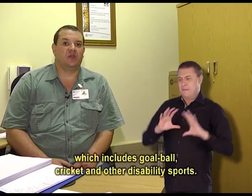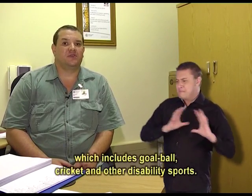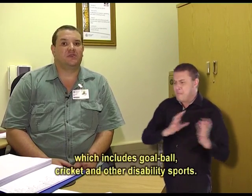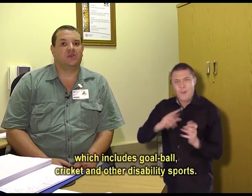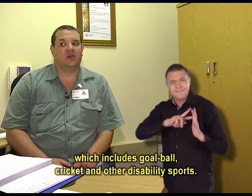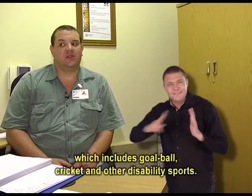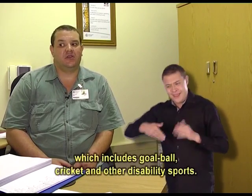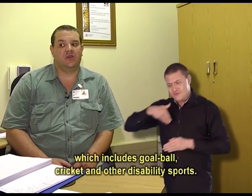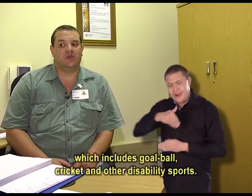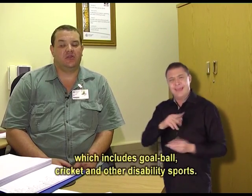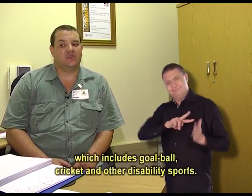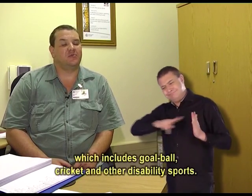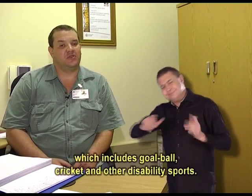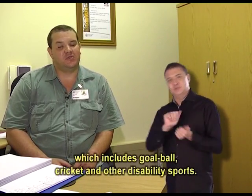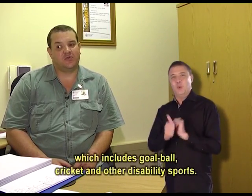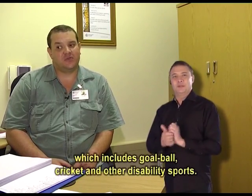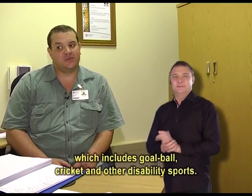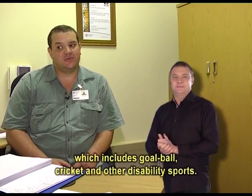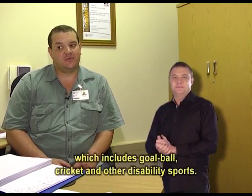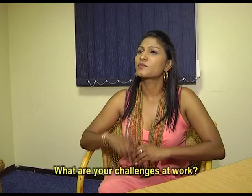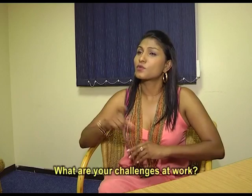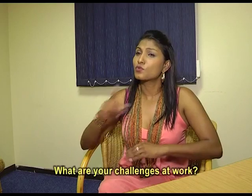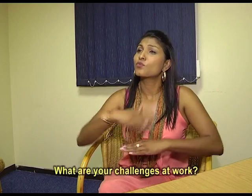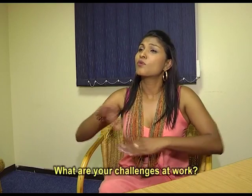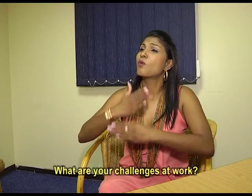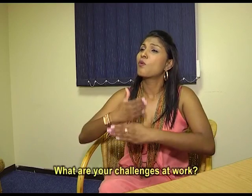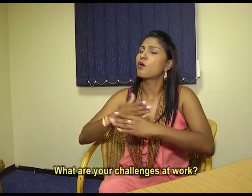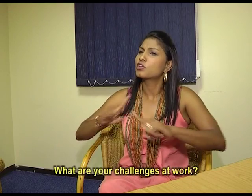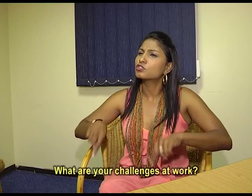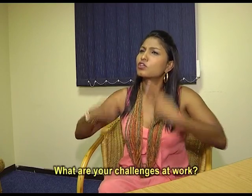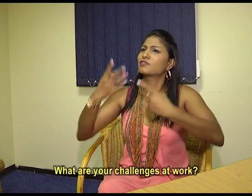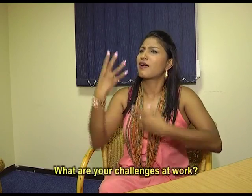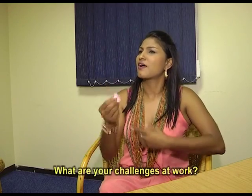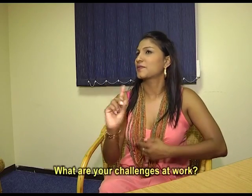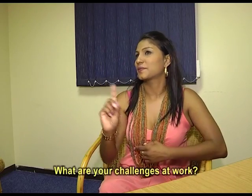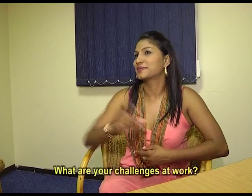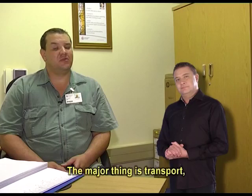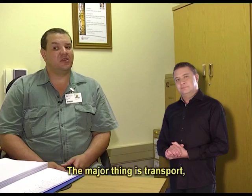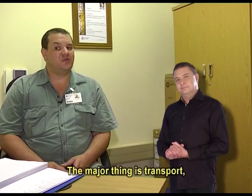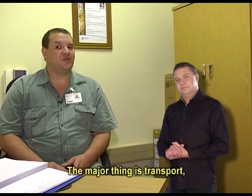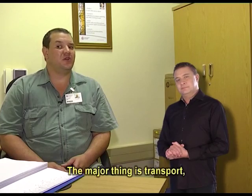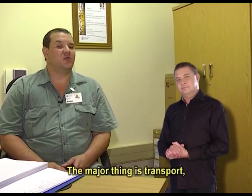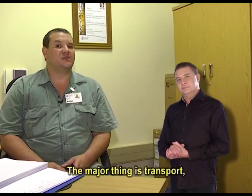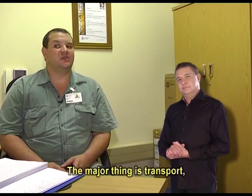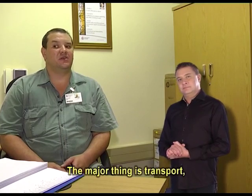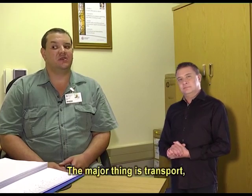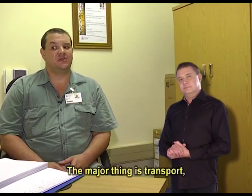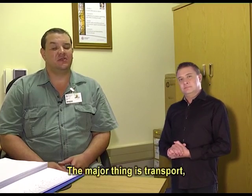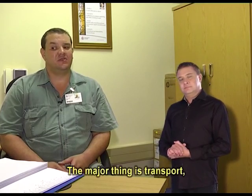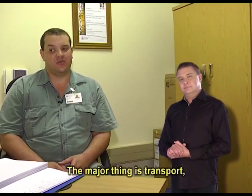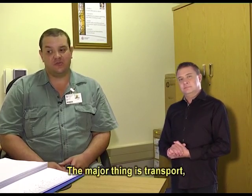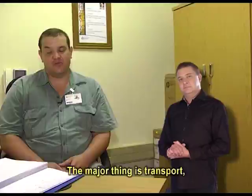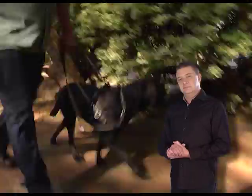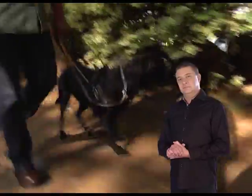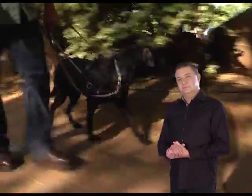goalball, cricket, and the disability sports. What are your challenges at work? The major thing I will say